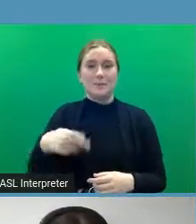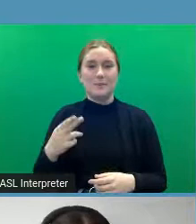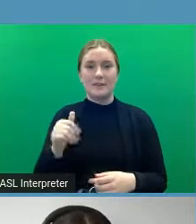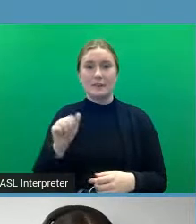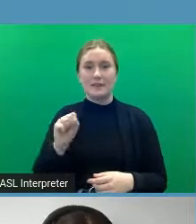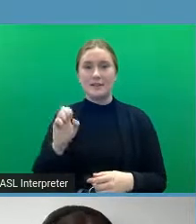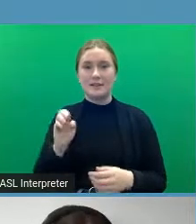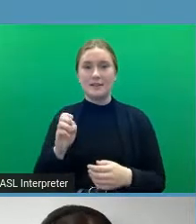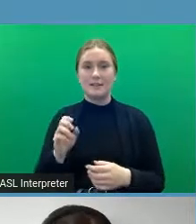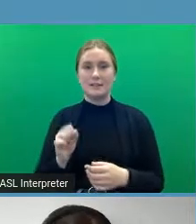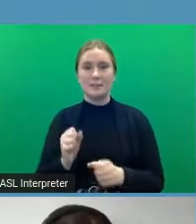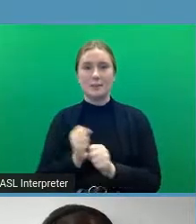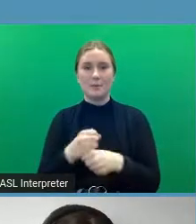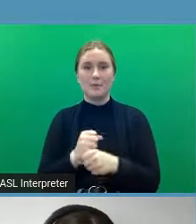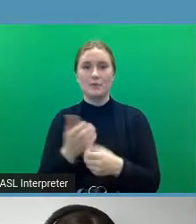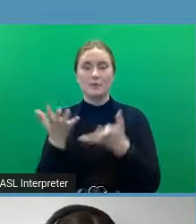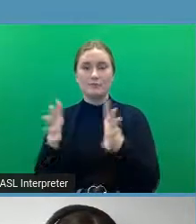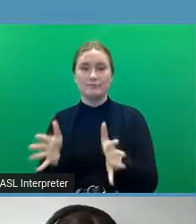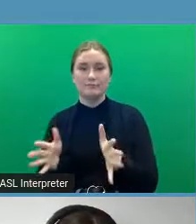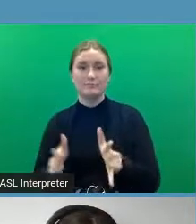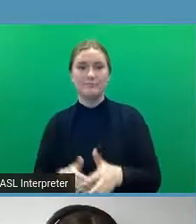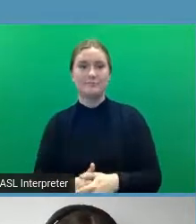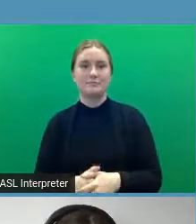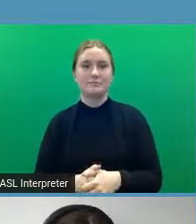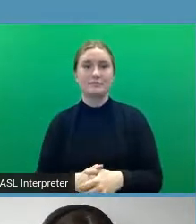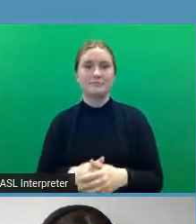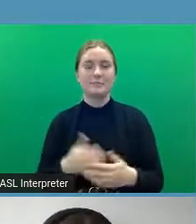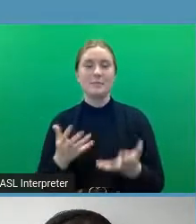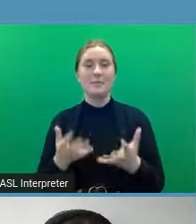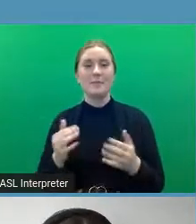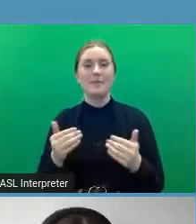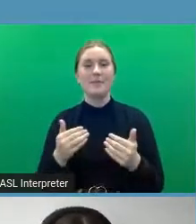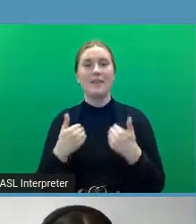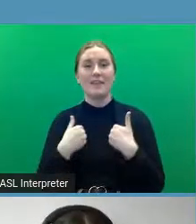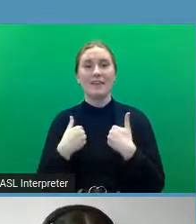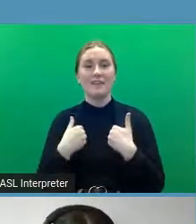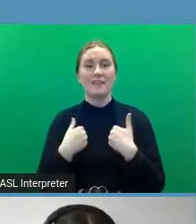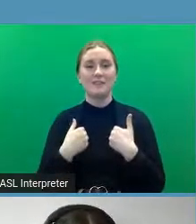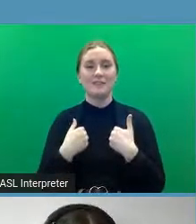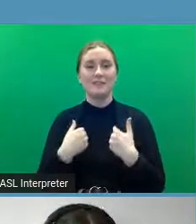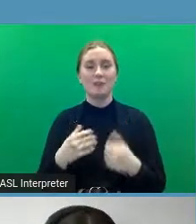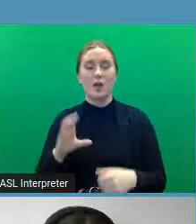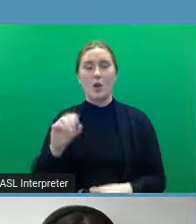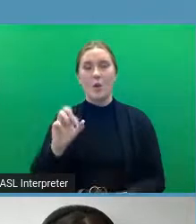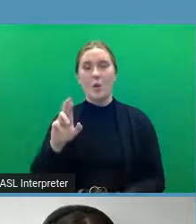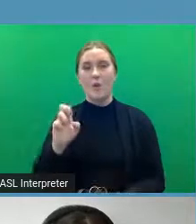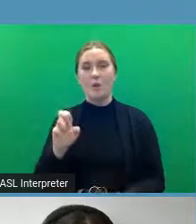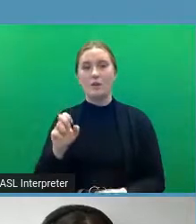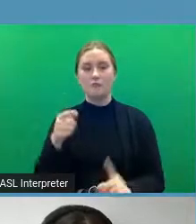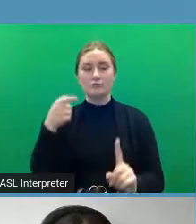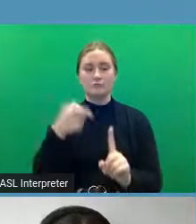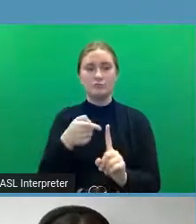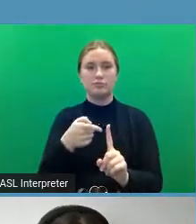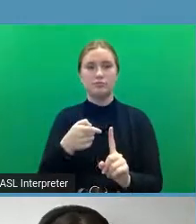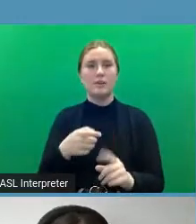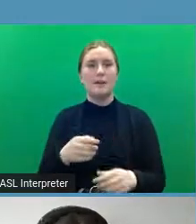sort of cyclical nature that these phases might have. So you might produce the core content, understand, you know, do